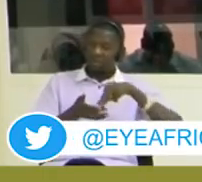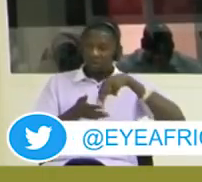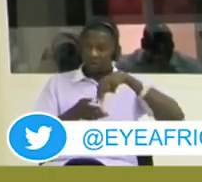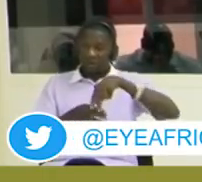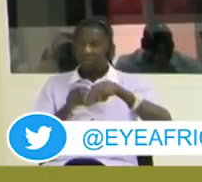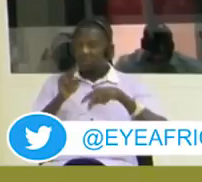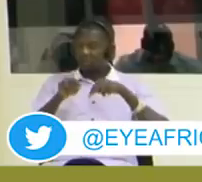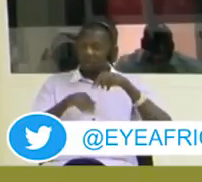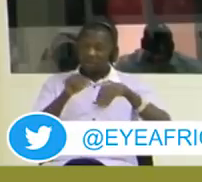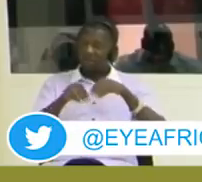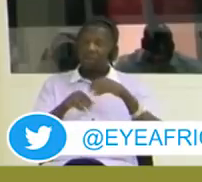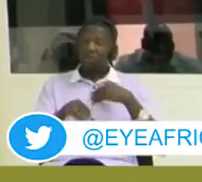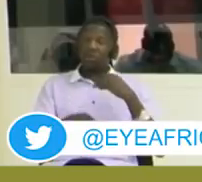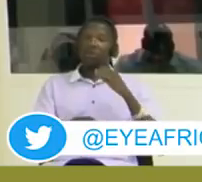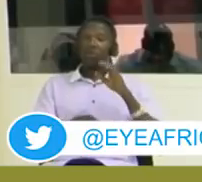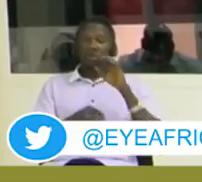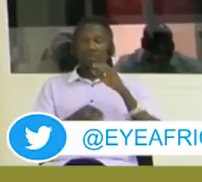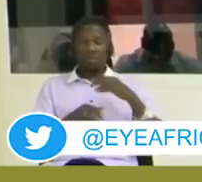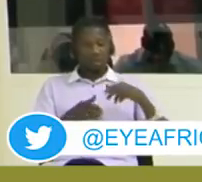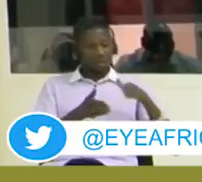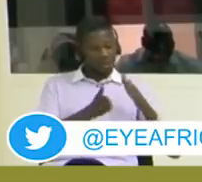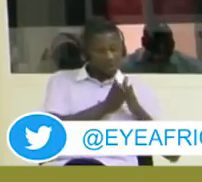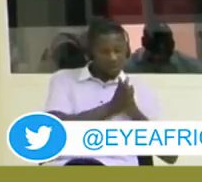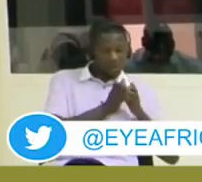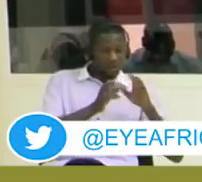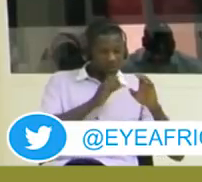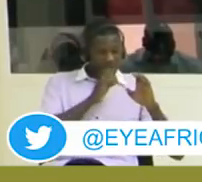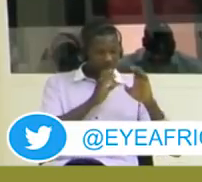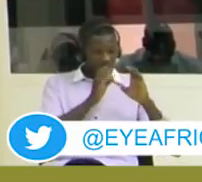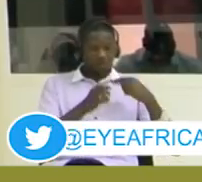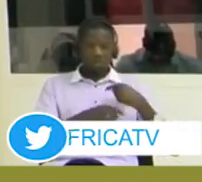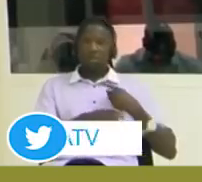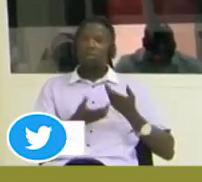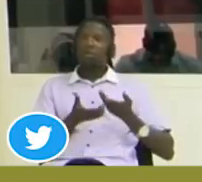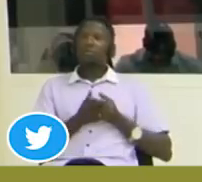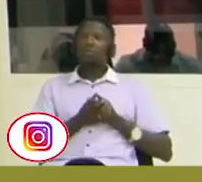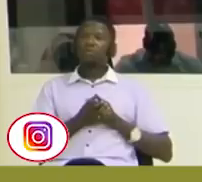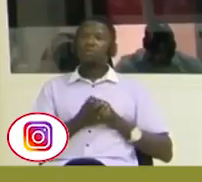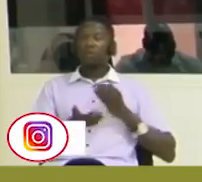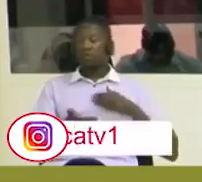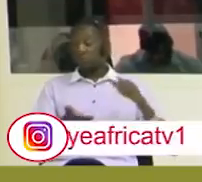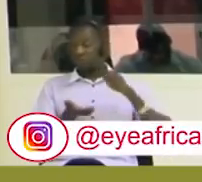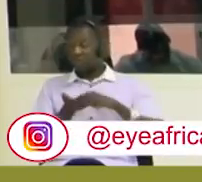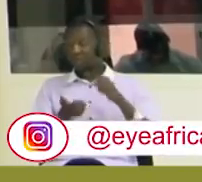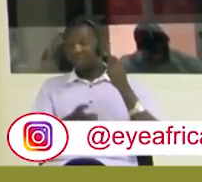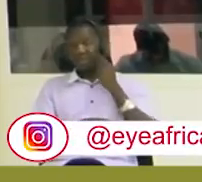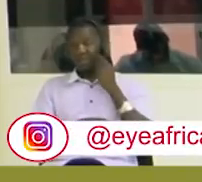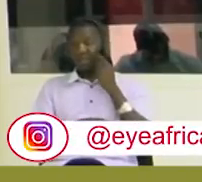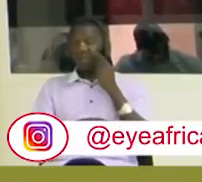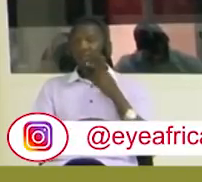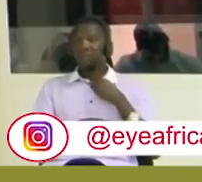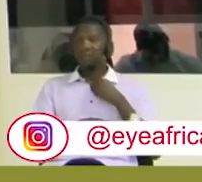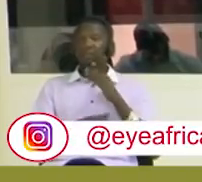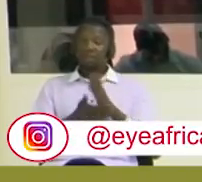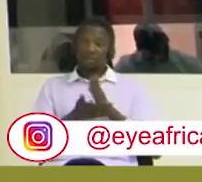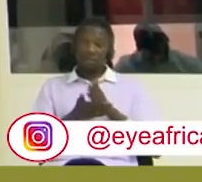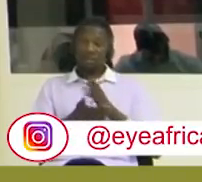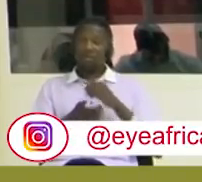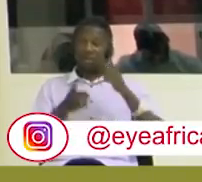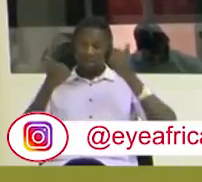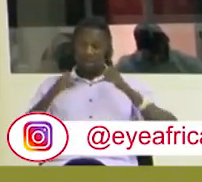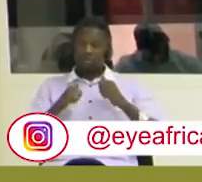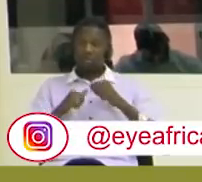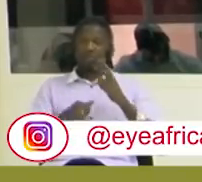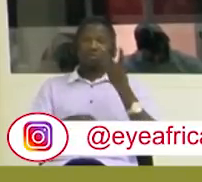has called me aside and then had a discussion with me. On this particular occasion, the evidence is that it